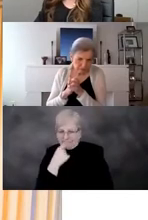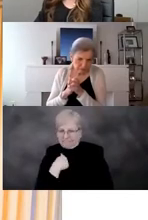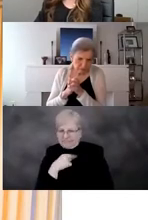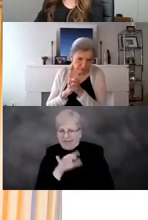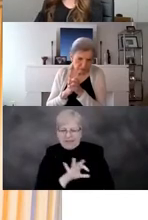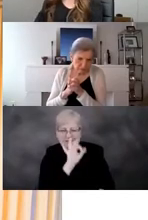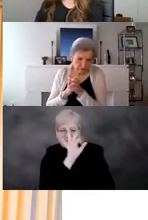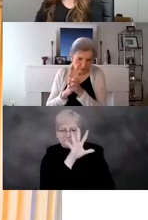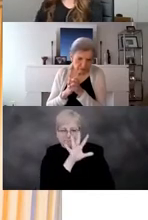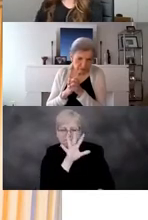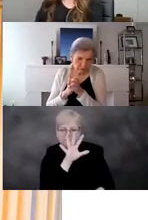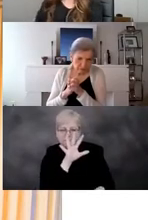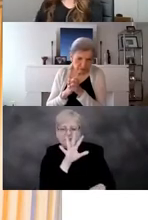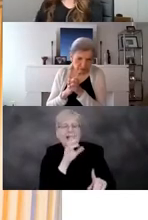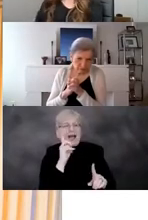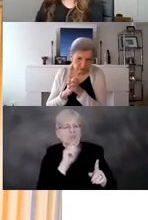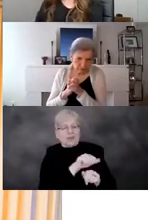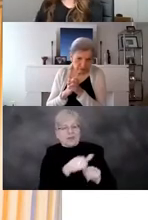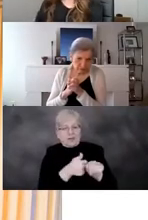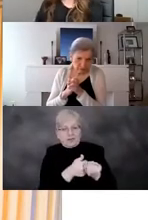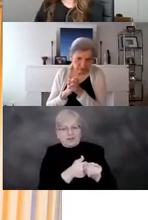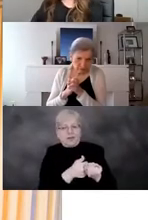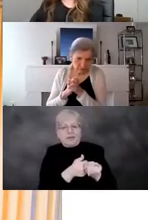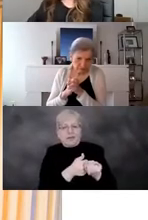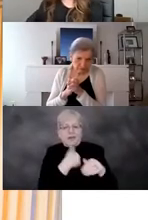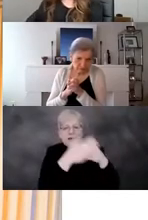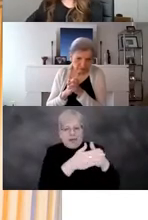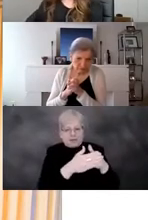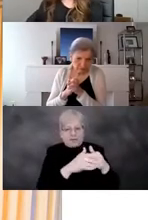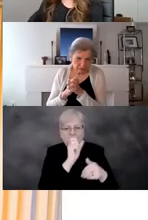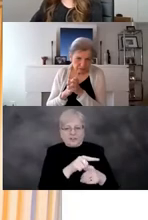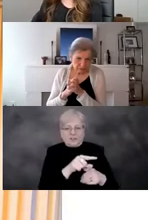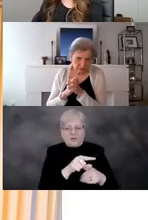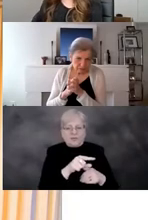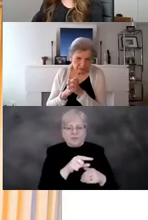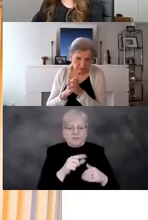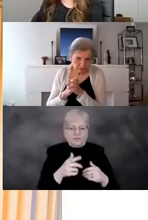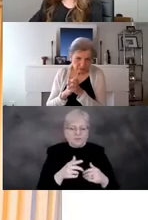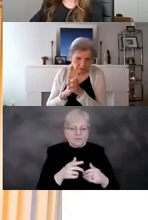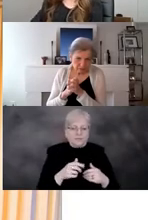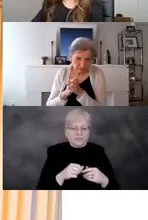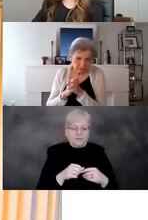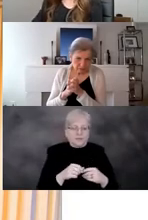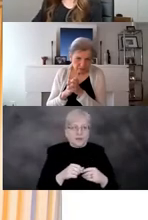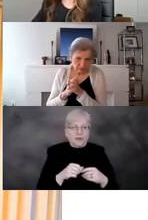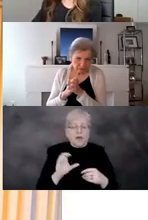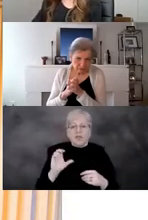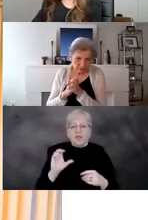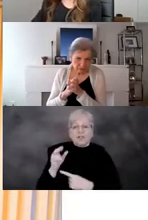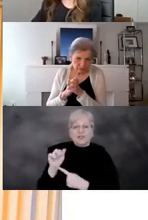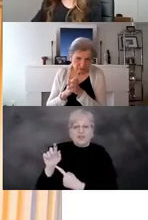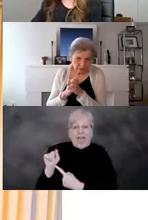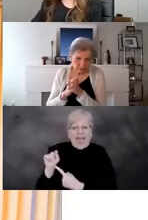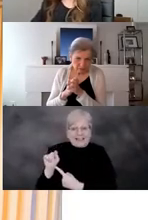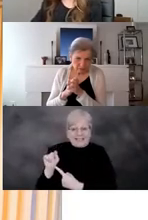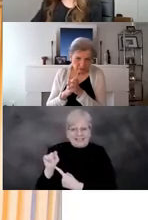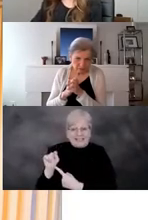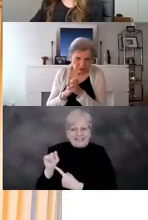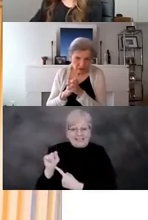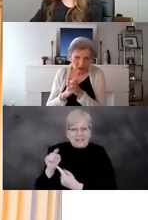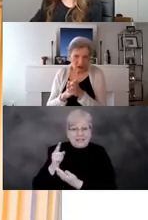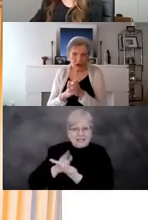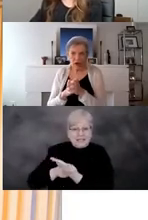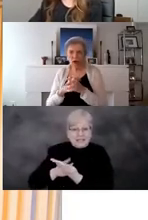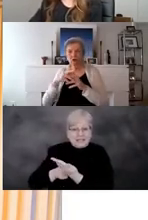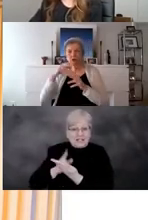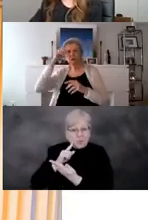um, a follow-up question is whether the chats, uh, or discussion will be stored, uh,